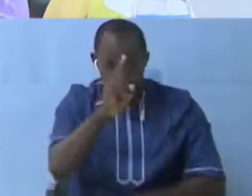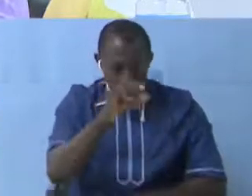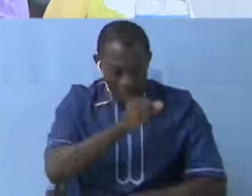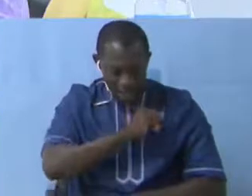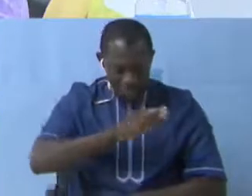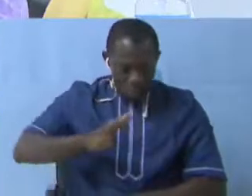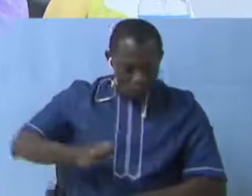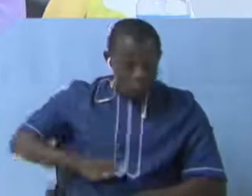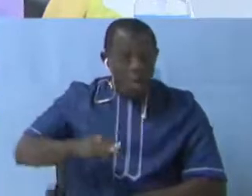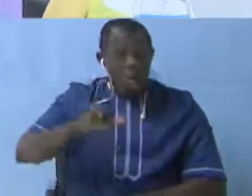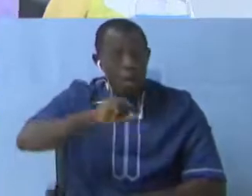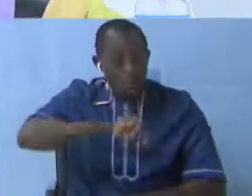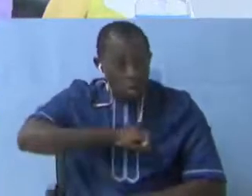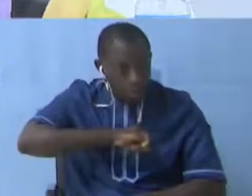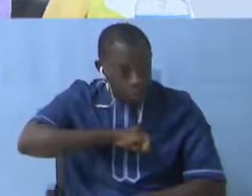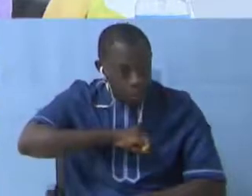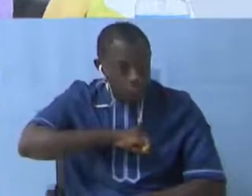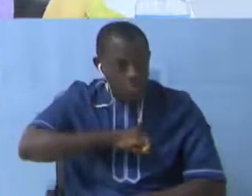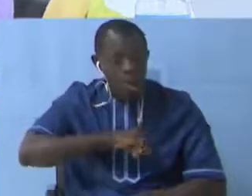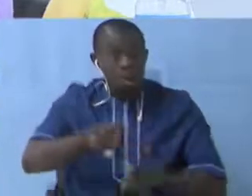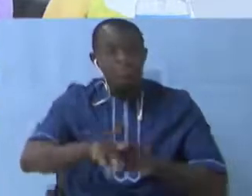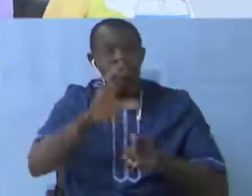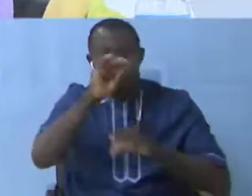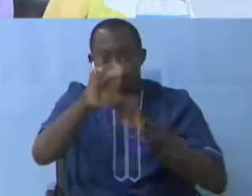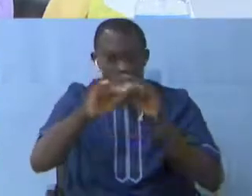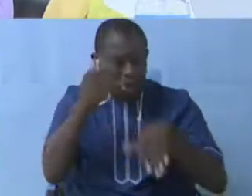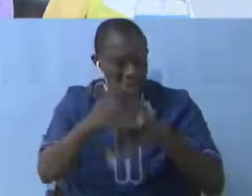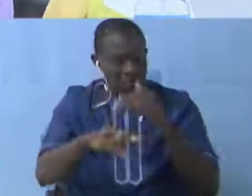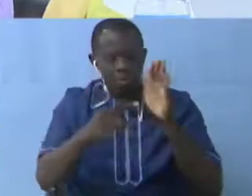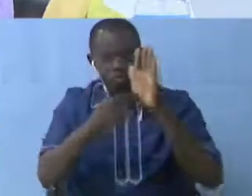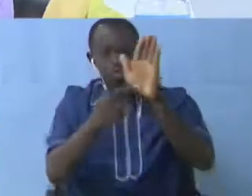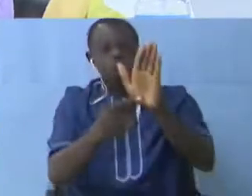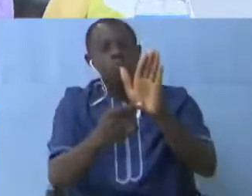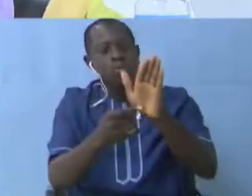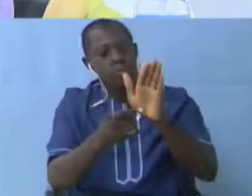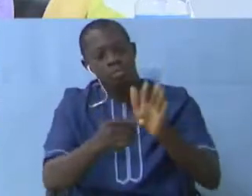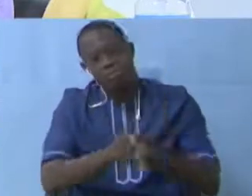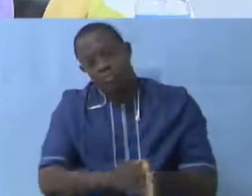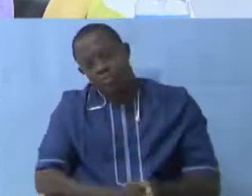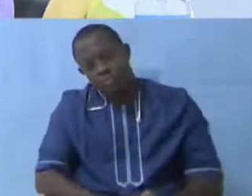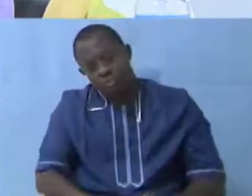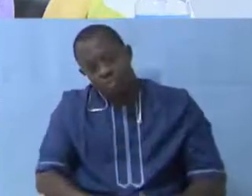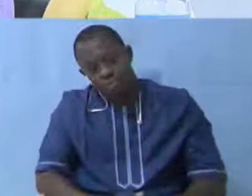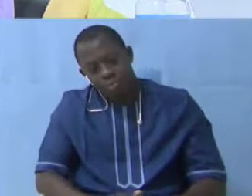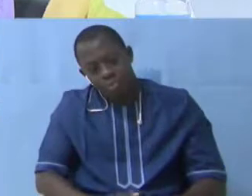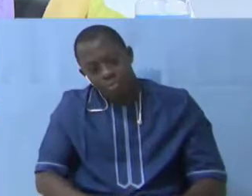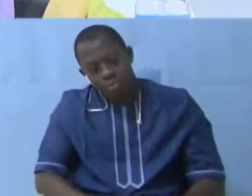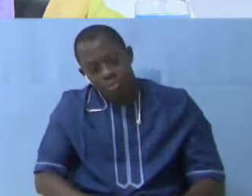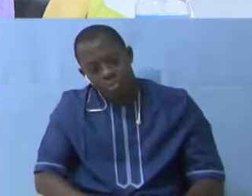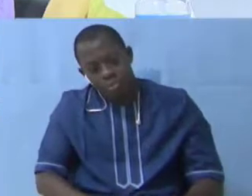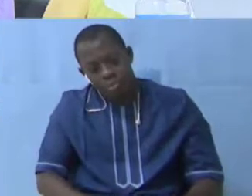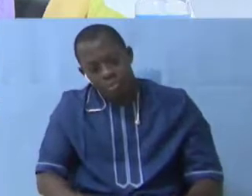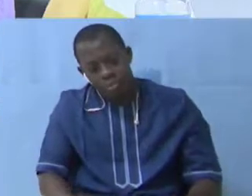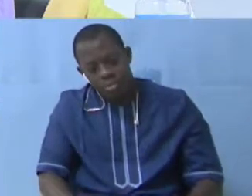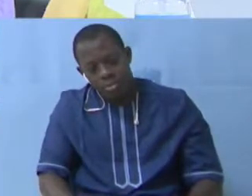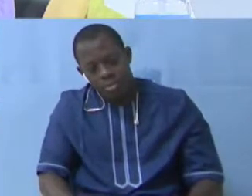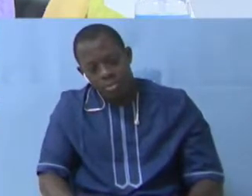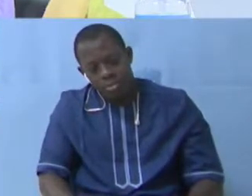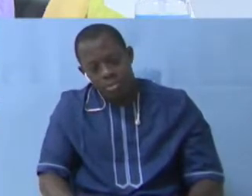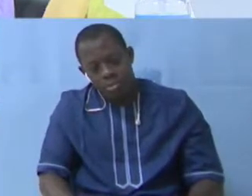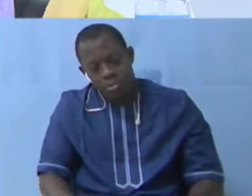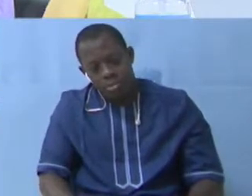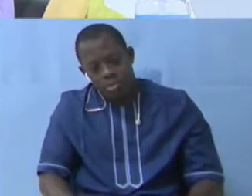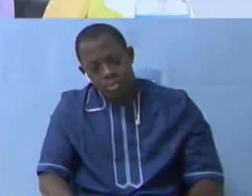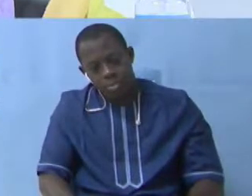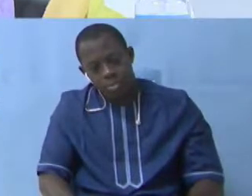GRTS duñ wax lan mooy xewam affaire am mooy président biñ tànn di Barrow waaye nag ñoom bu Yaya Jammeh bi rek